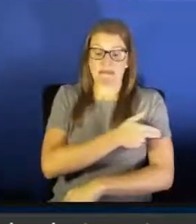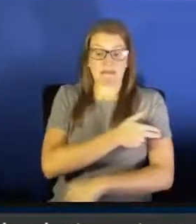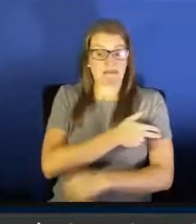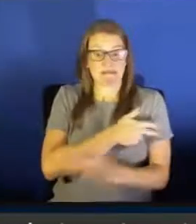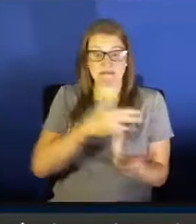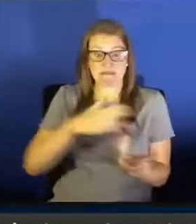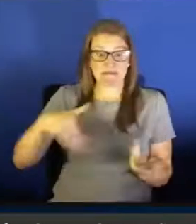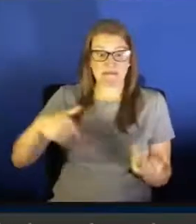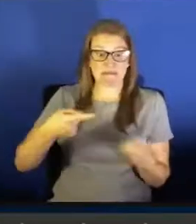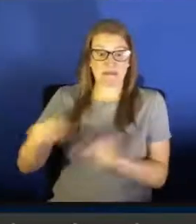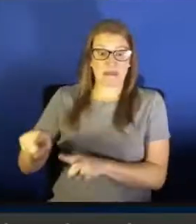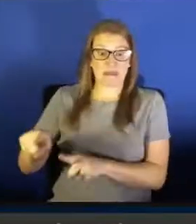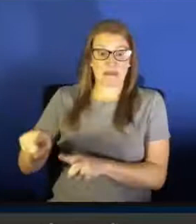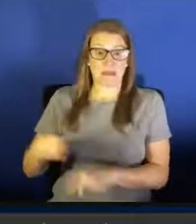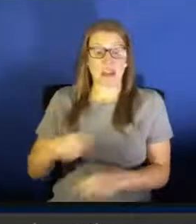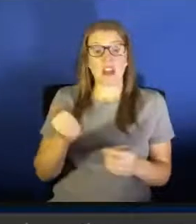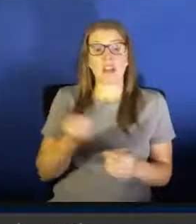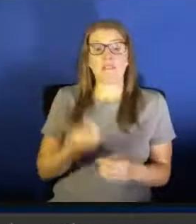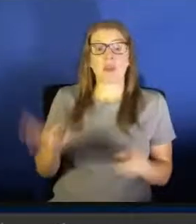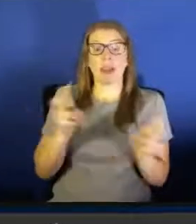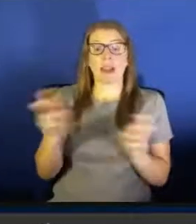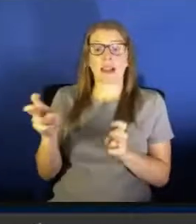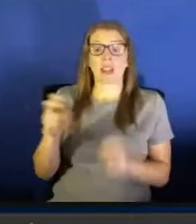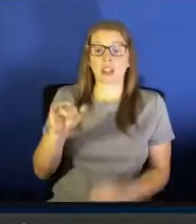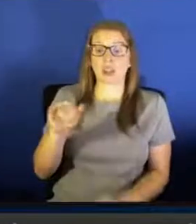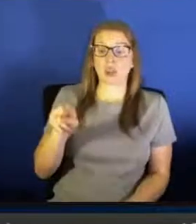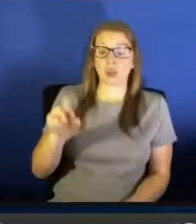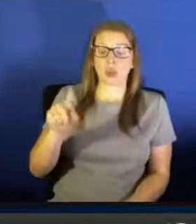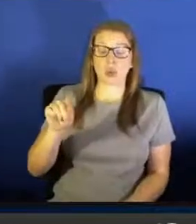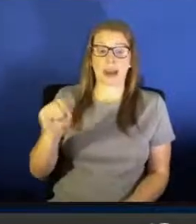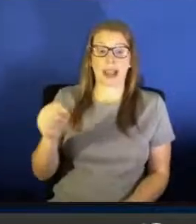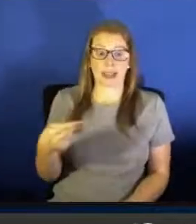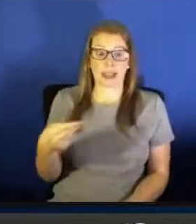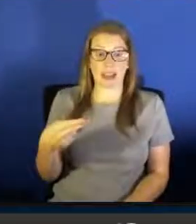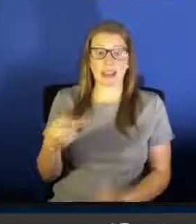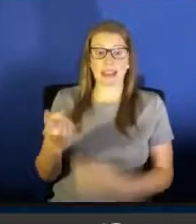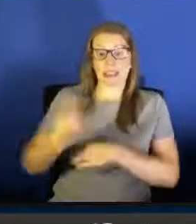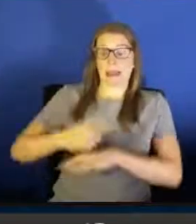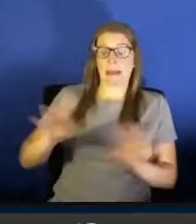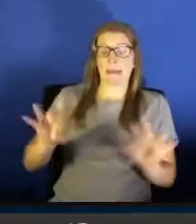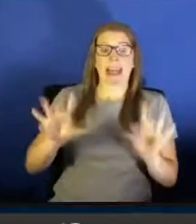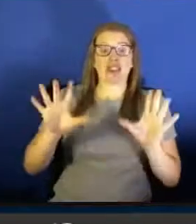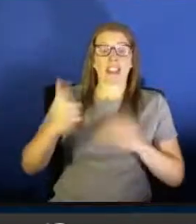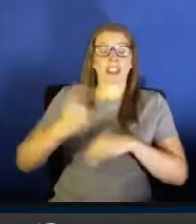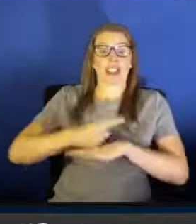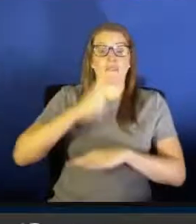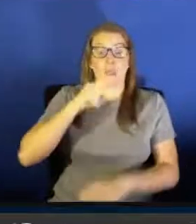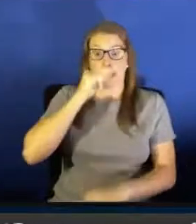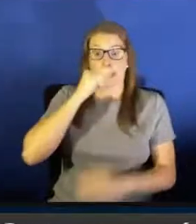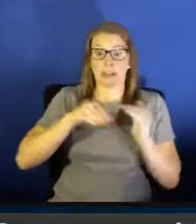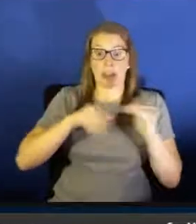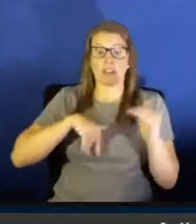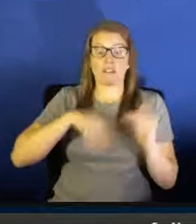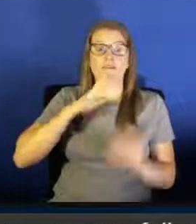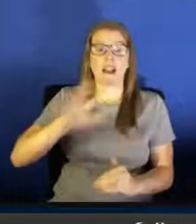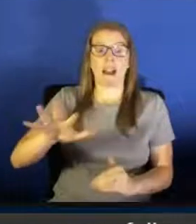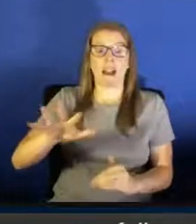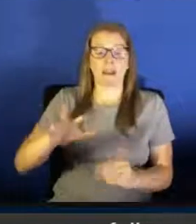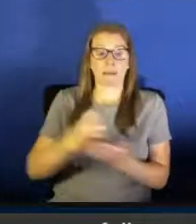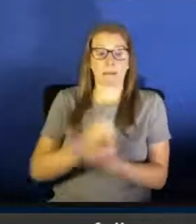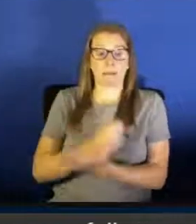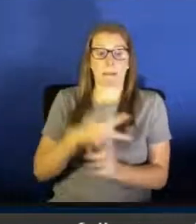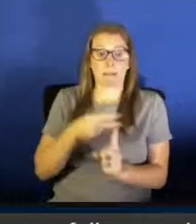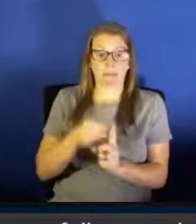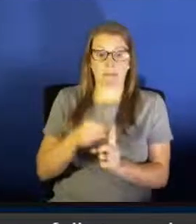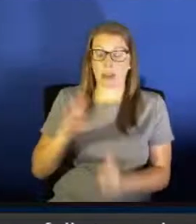talk with you about today. So June 20th, that's this date, this magic date for kids under 5 getting the vaccine. Biden administration has laid out a